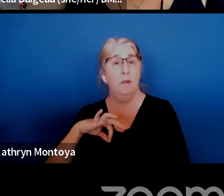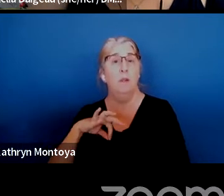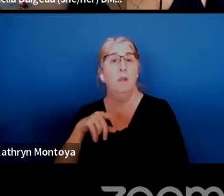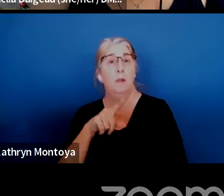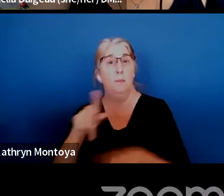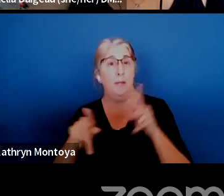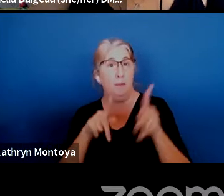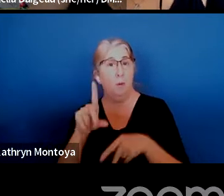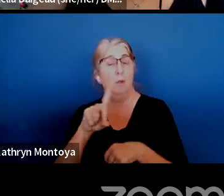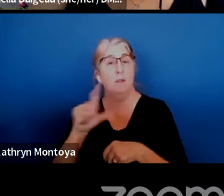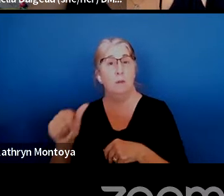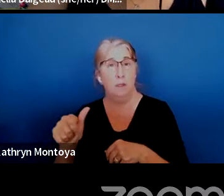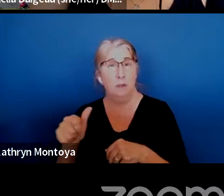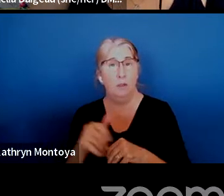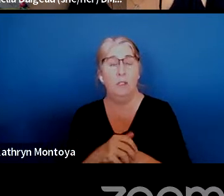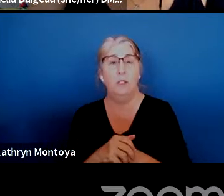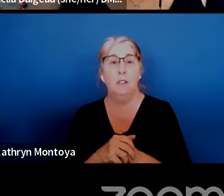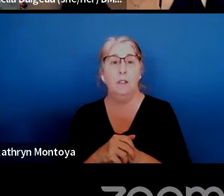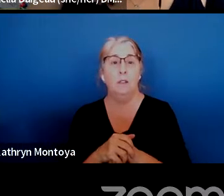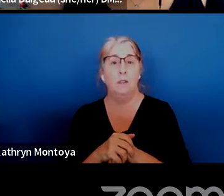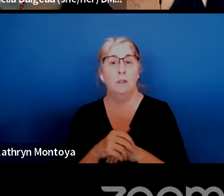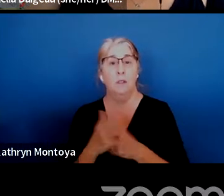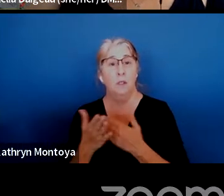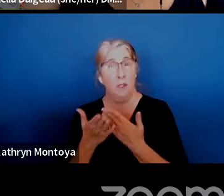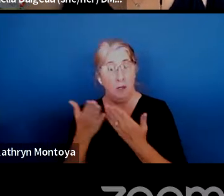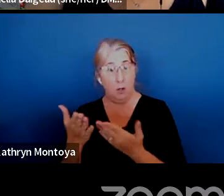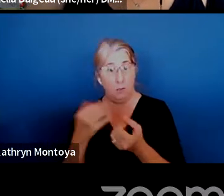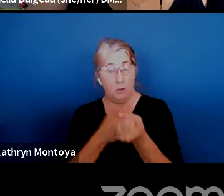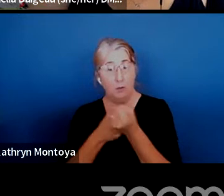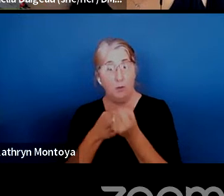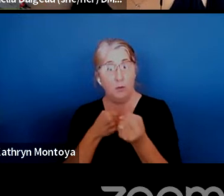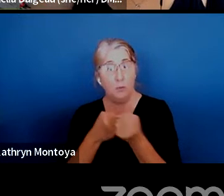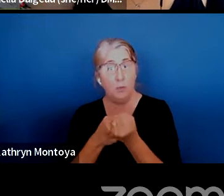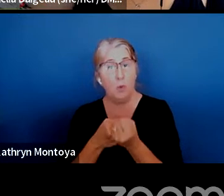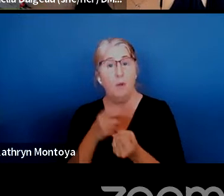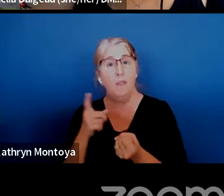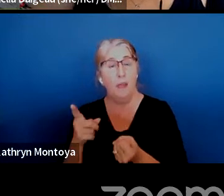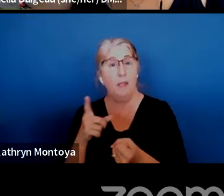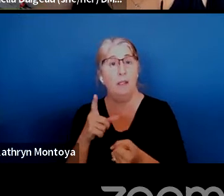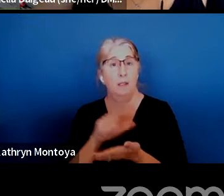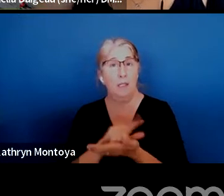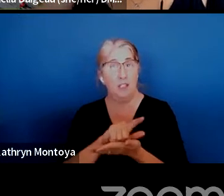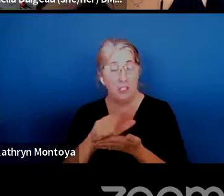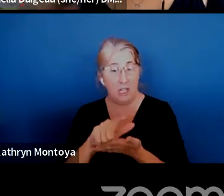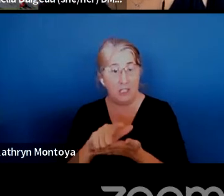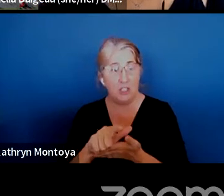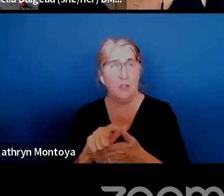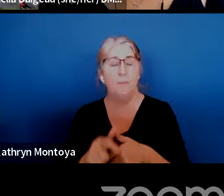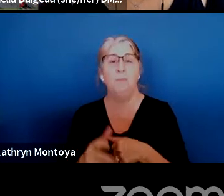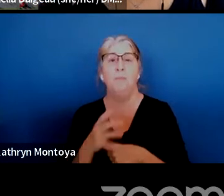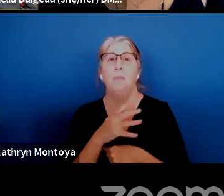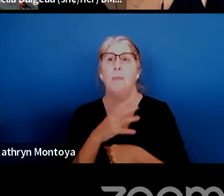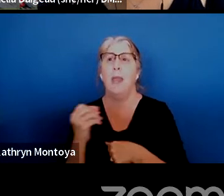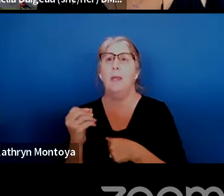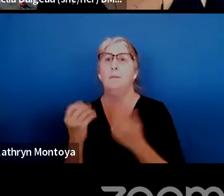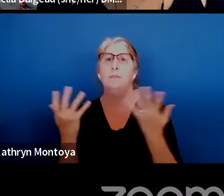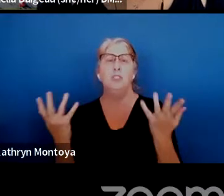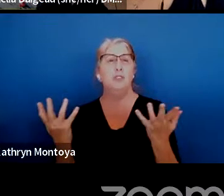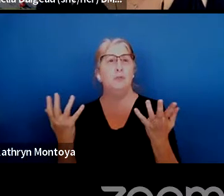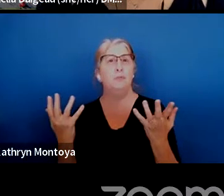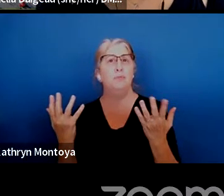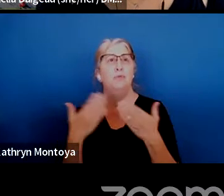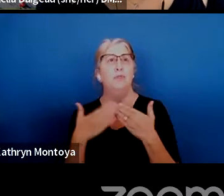with disabilities, offer to support that legislation. And really just from